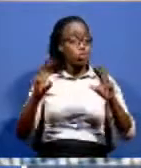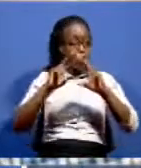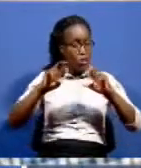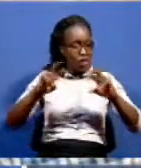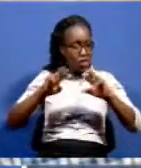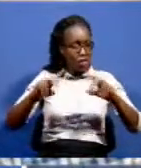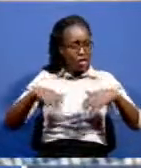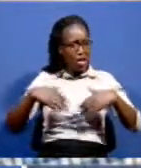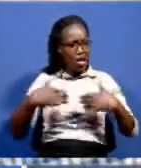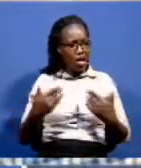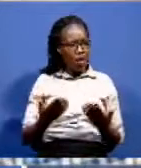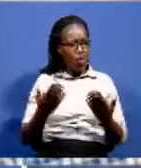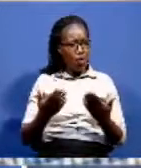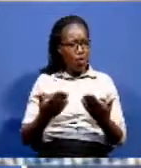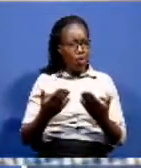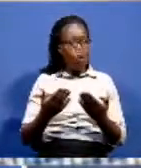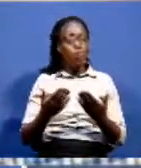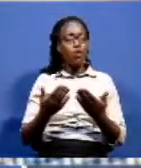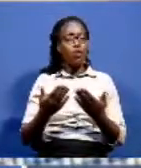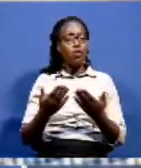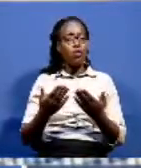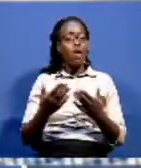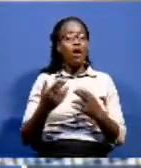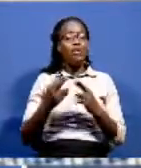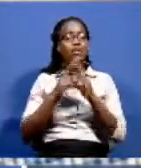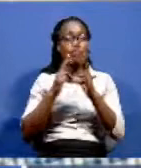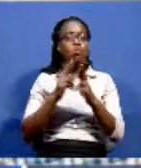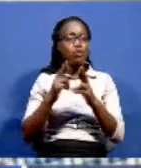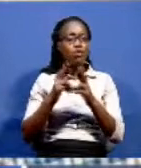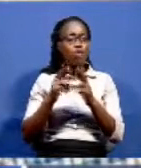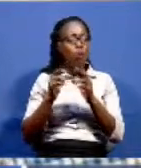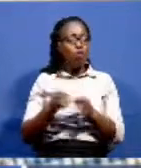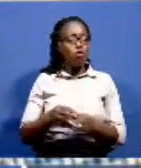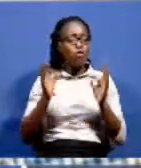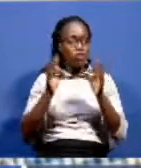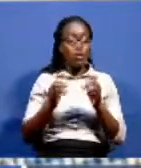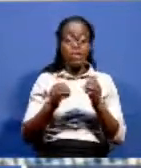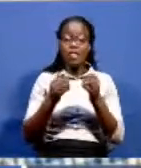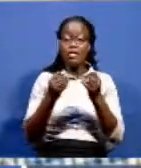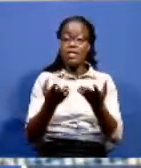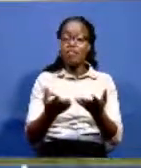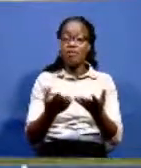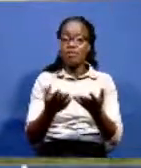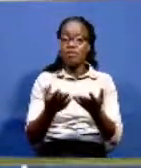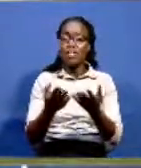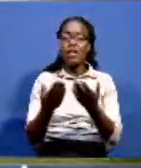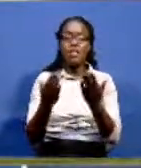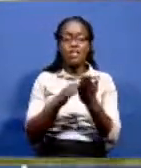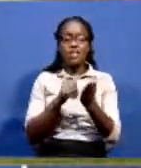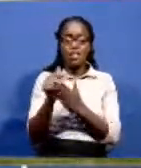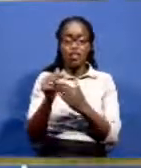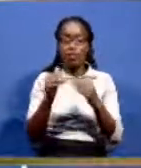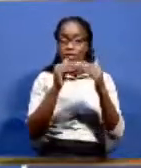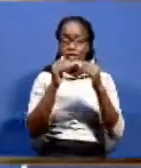Tutaweza kutoa ripoti kamilifu baadaye kuonyesha ni kiasi gani ya maharibifu ambayo tumepata. The fury of the floods